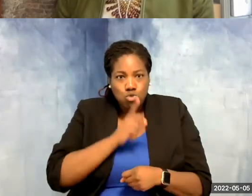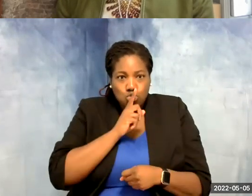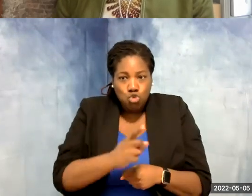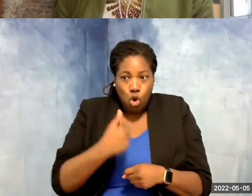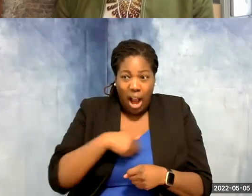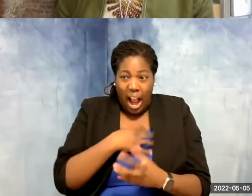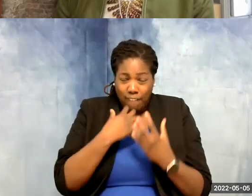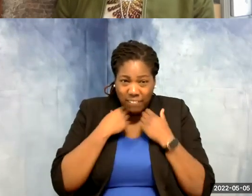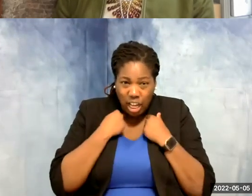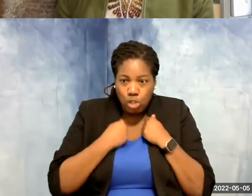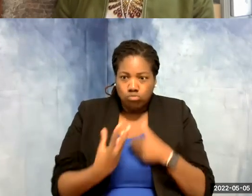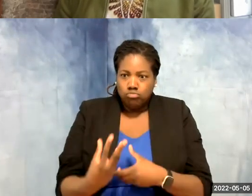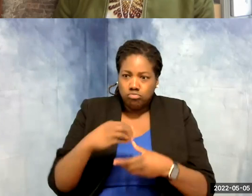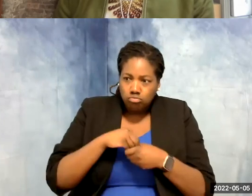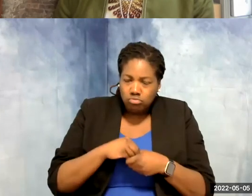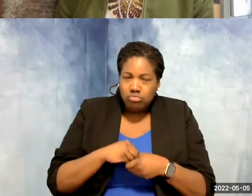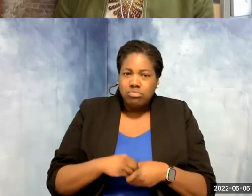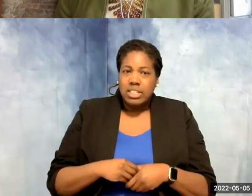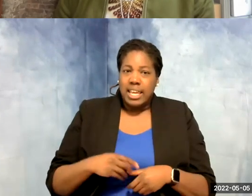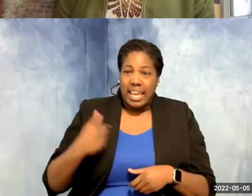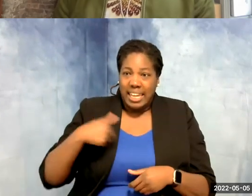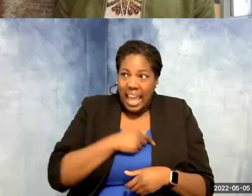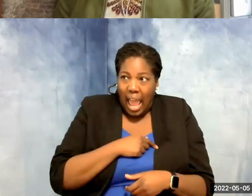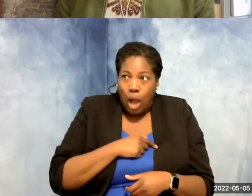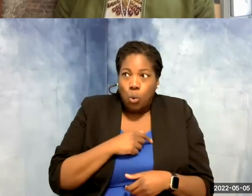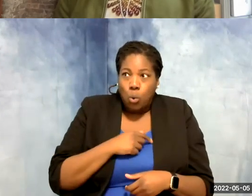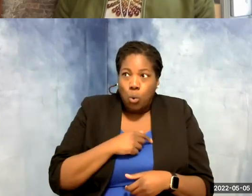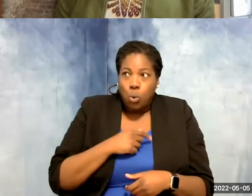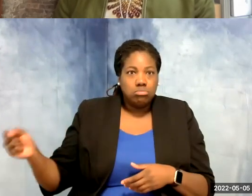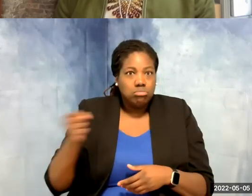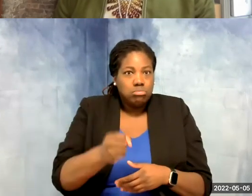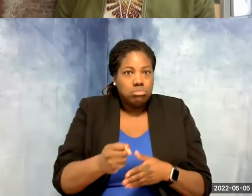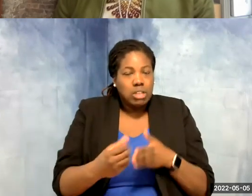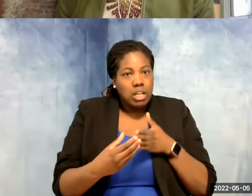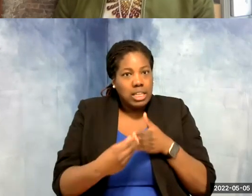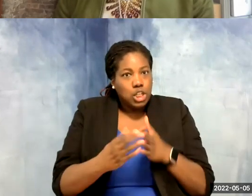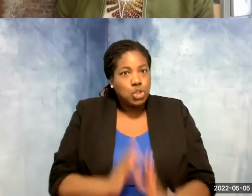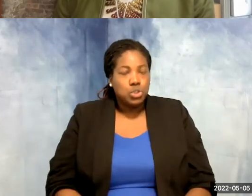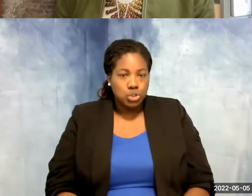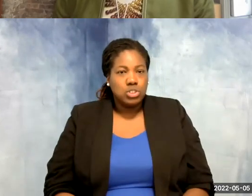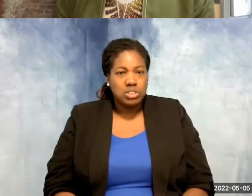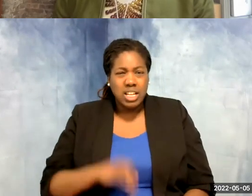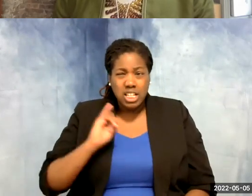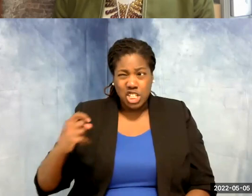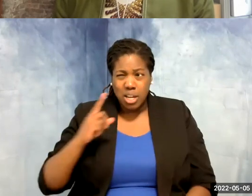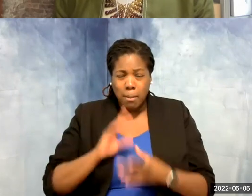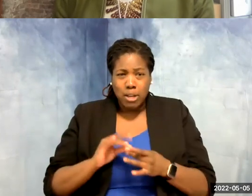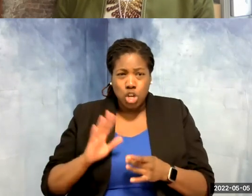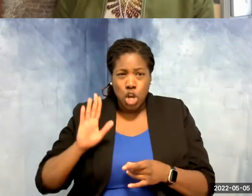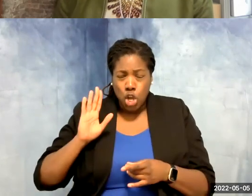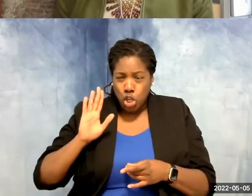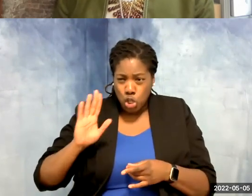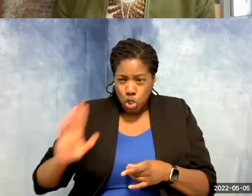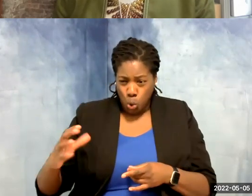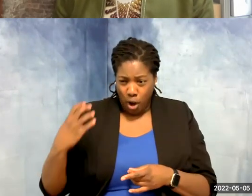our values are reflected in our elected leaders. And so as JJ was saying, you know, put your elected officials on speed